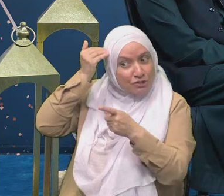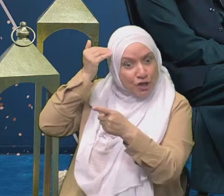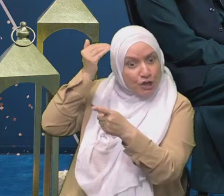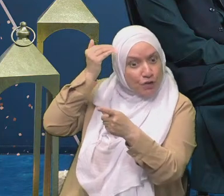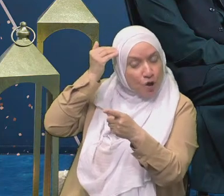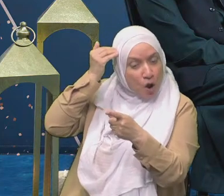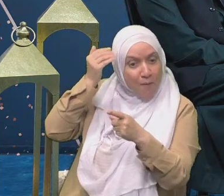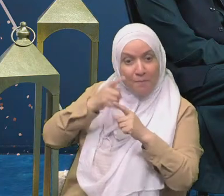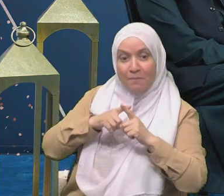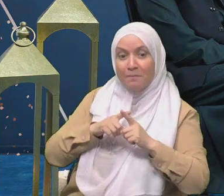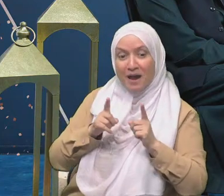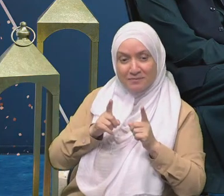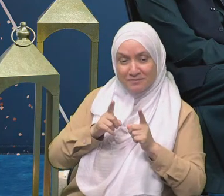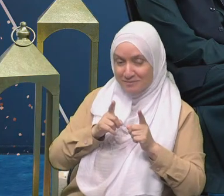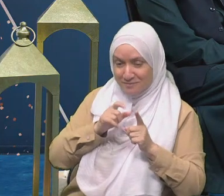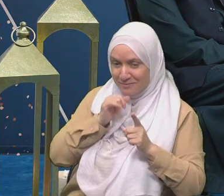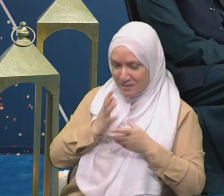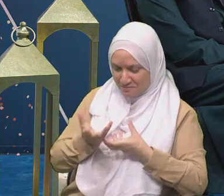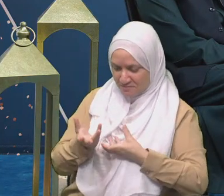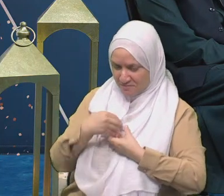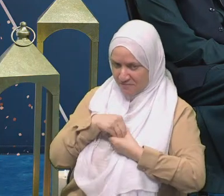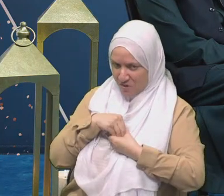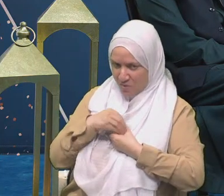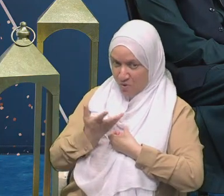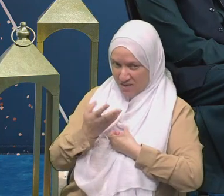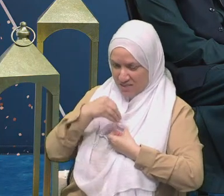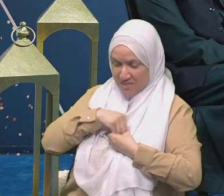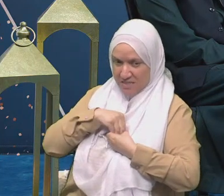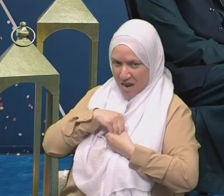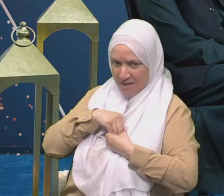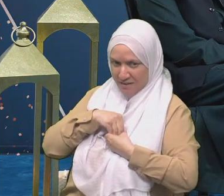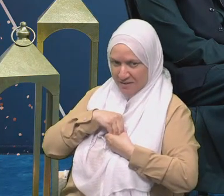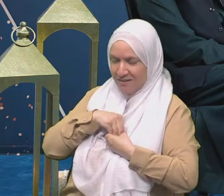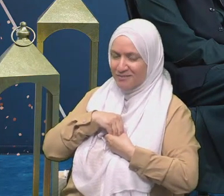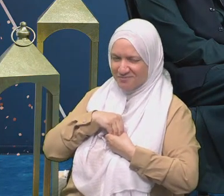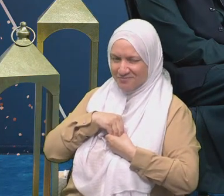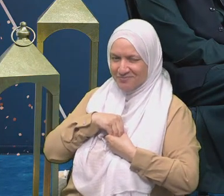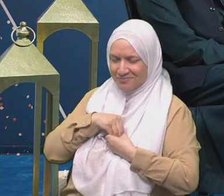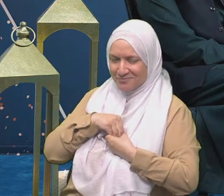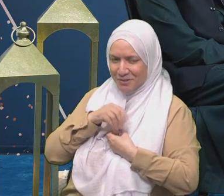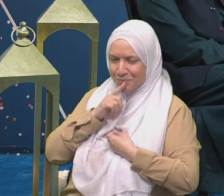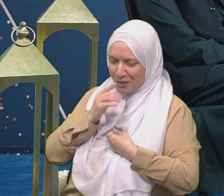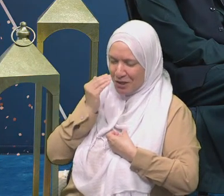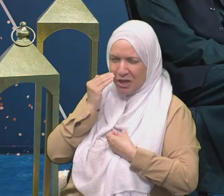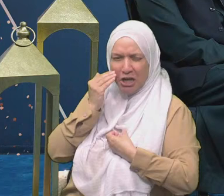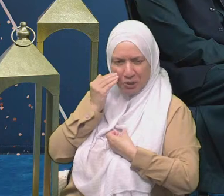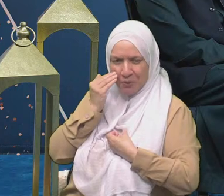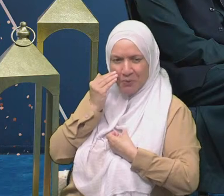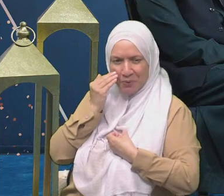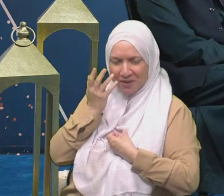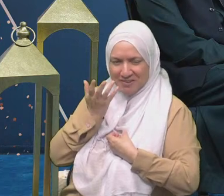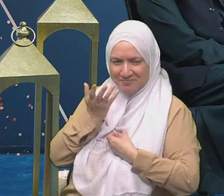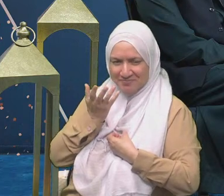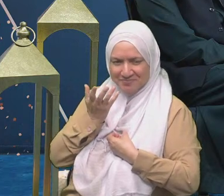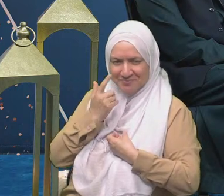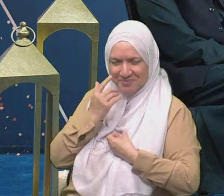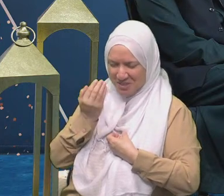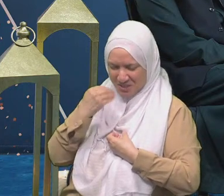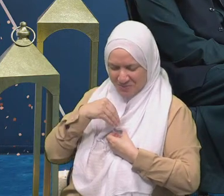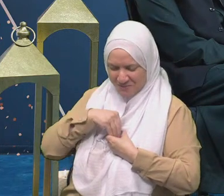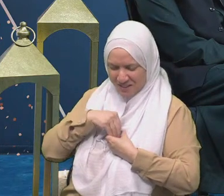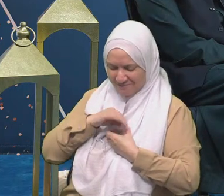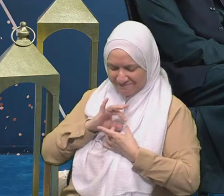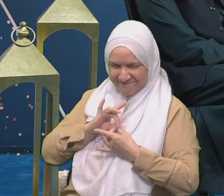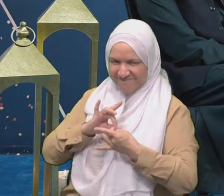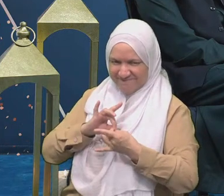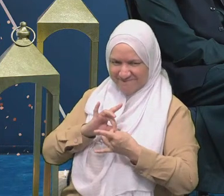have the information. You're just like a floppy disk, basically, of the old times. Yeah. It's somewhere there, but it's not connected to the computer, so